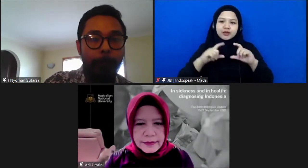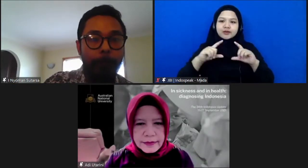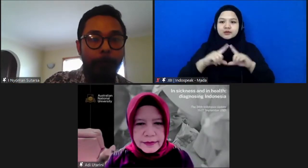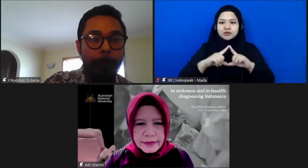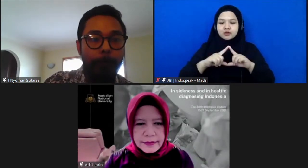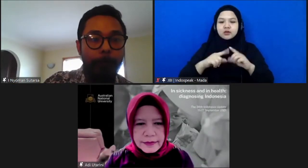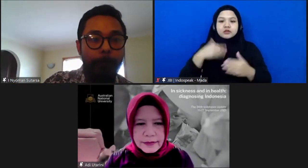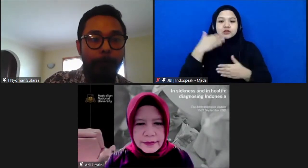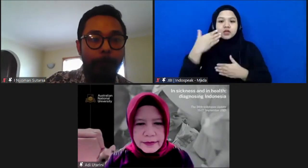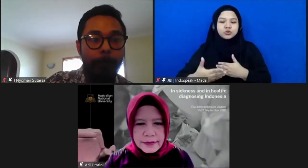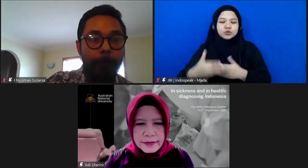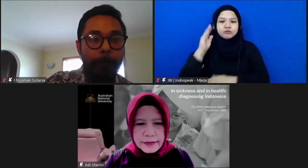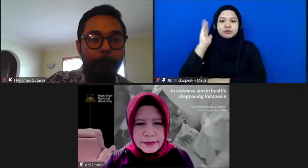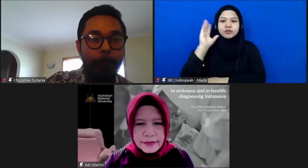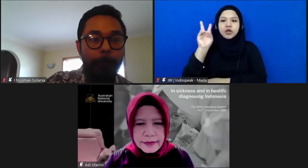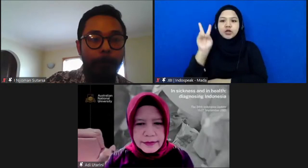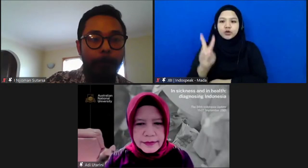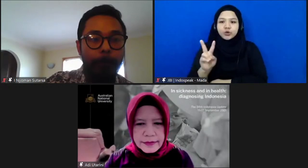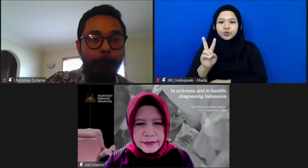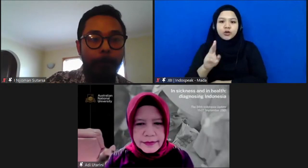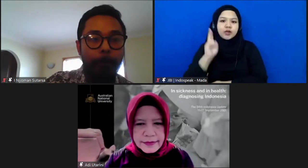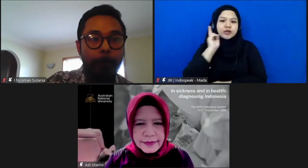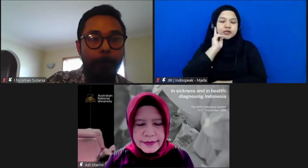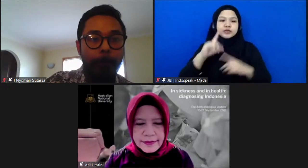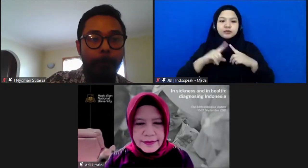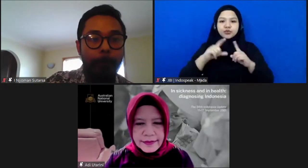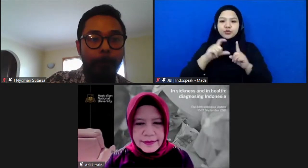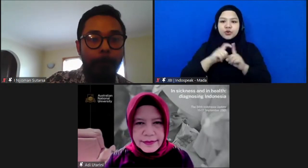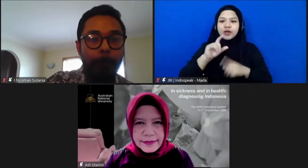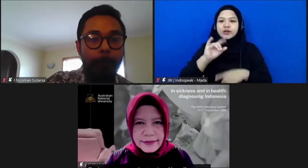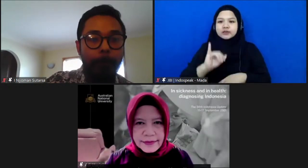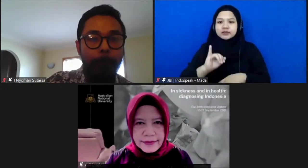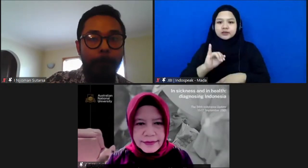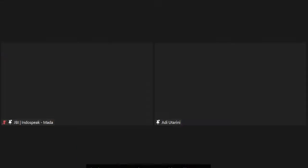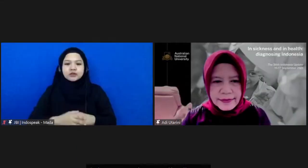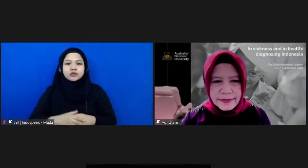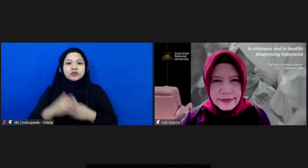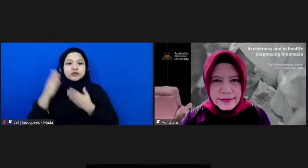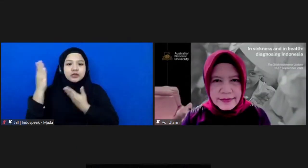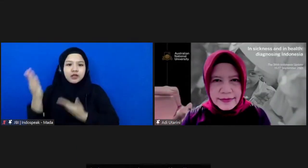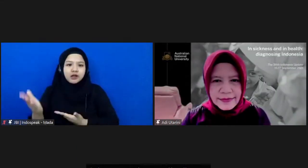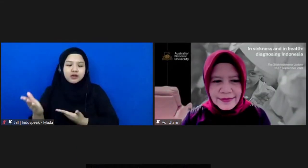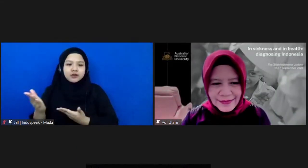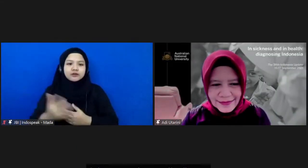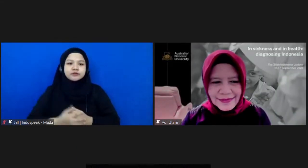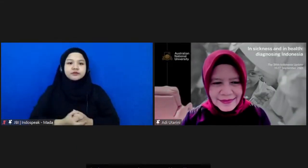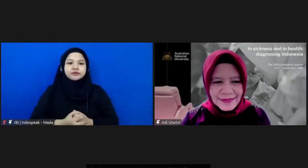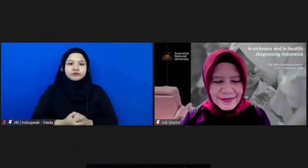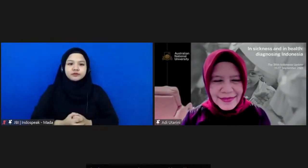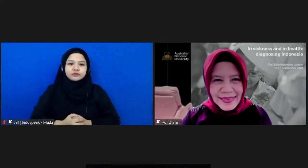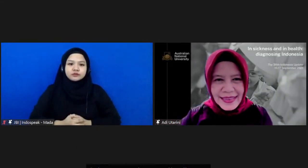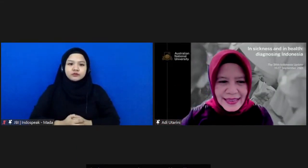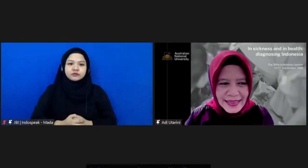Ibu Professor Adi Utarini. Ibu Utarini, the screen is yours.